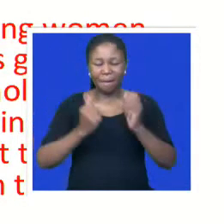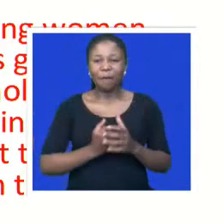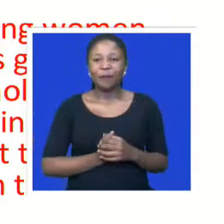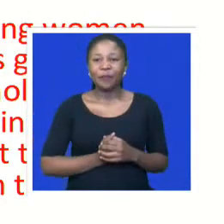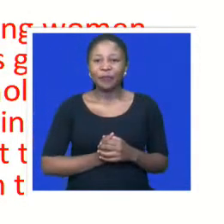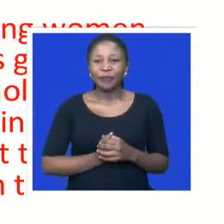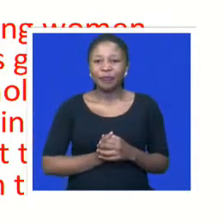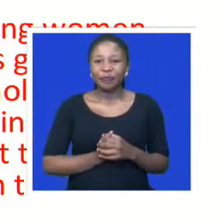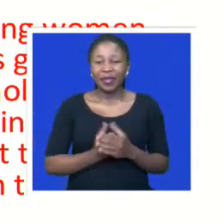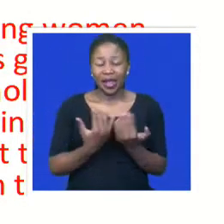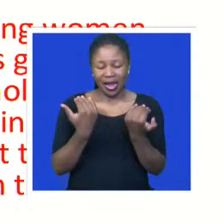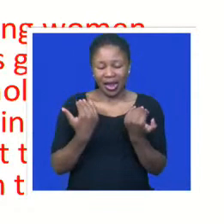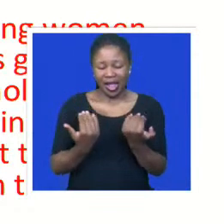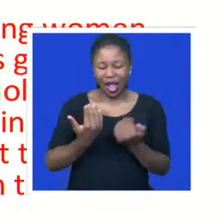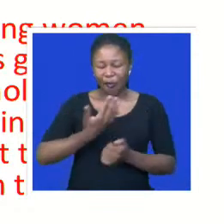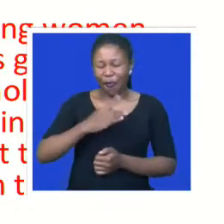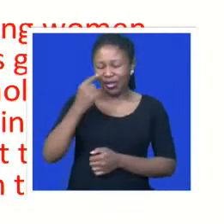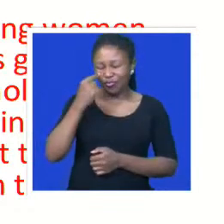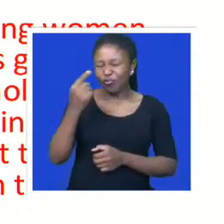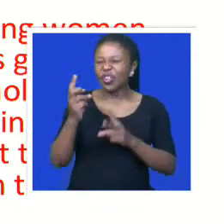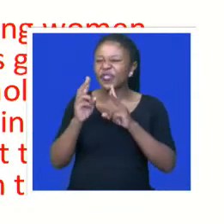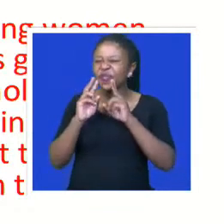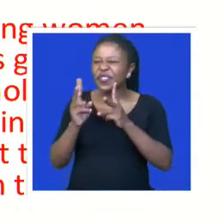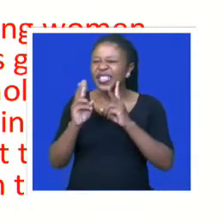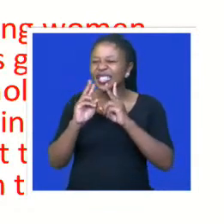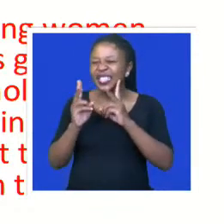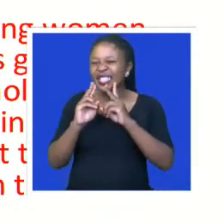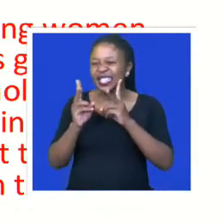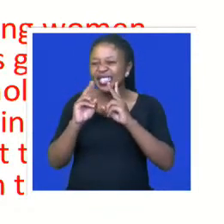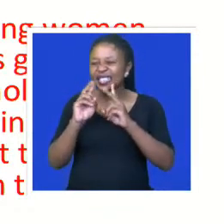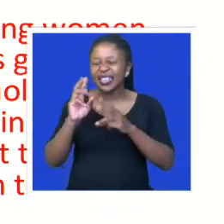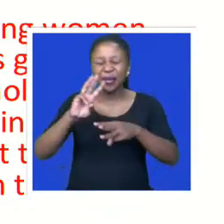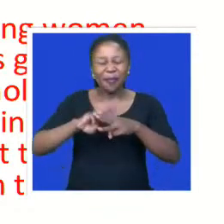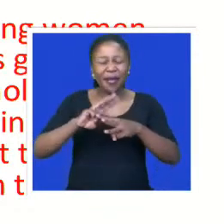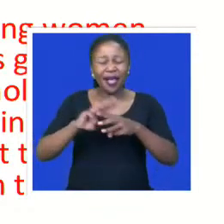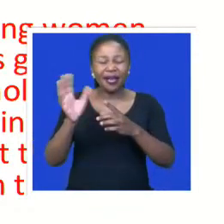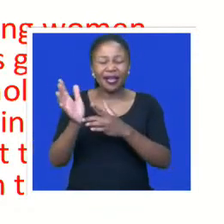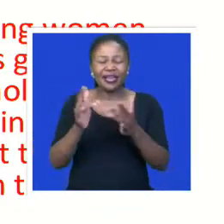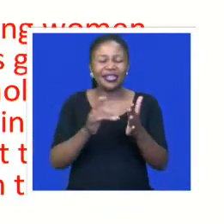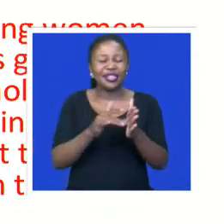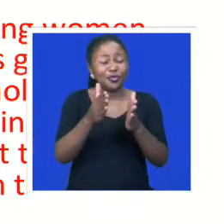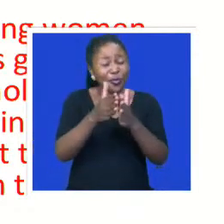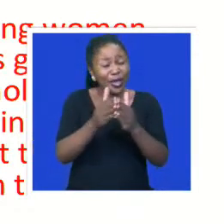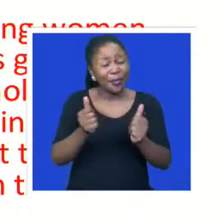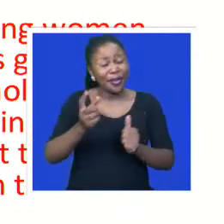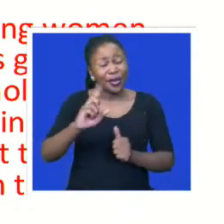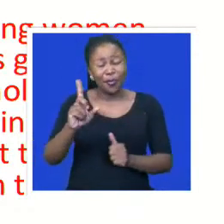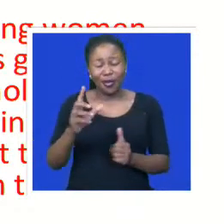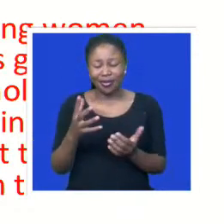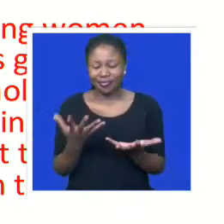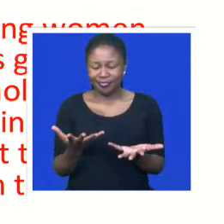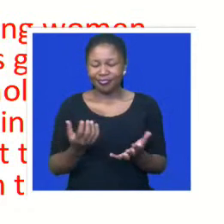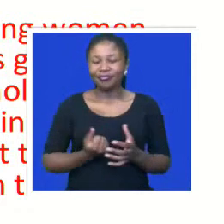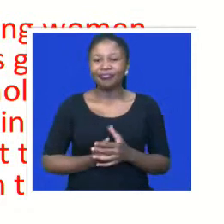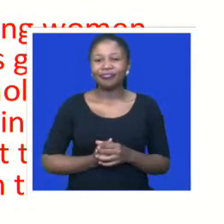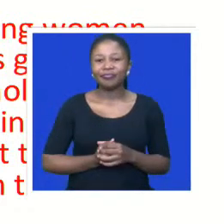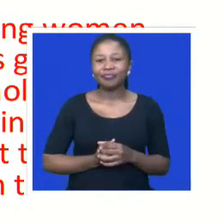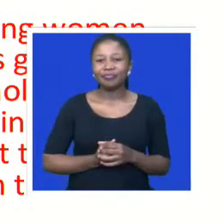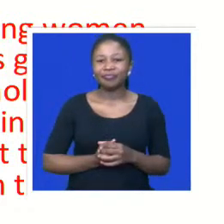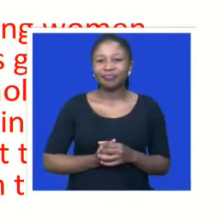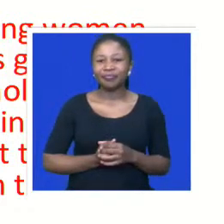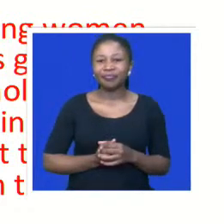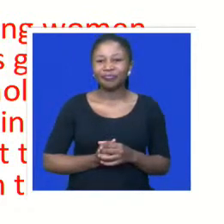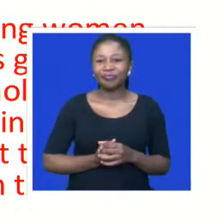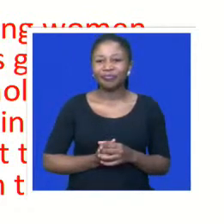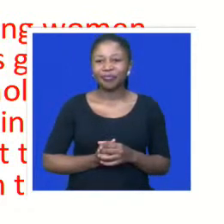chapter 1, verse 39 to 45. After the Annunciation, we are told that Mary rose